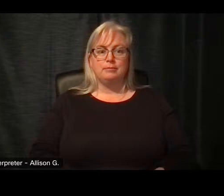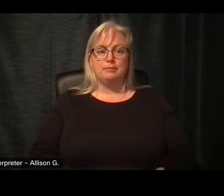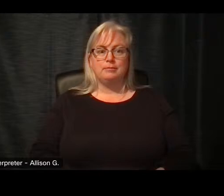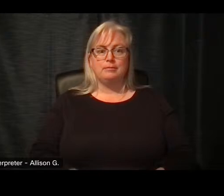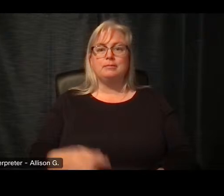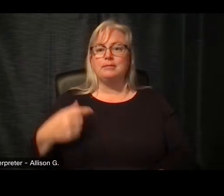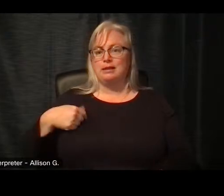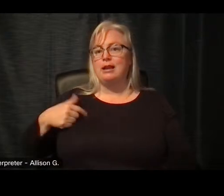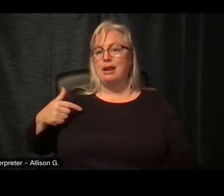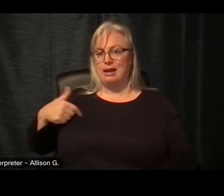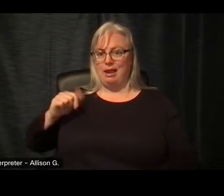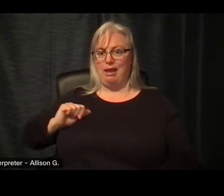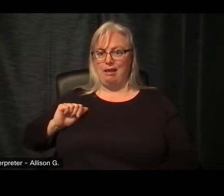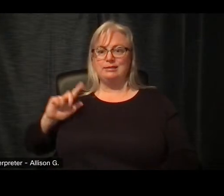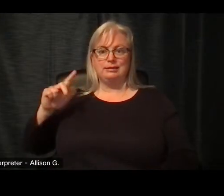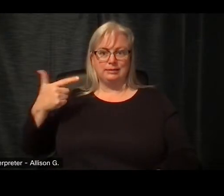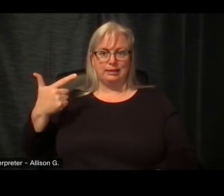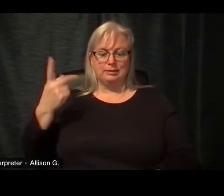And I second that.